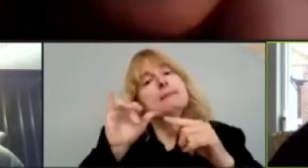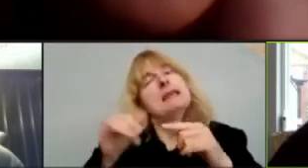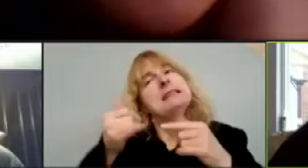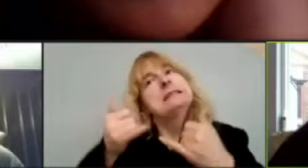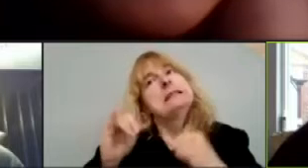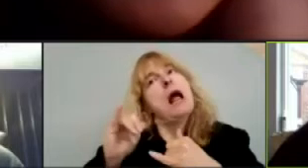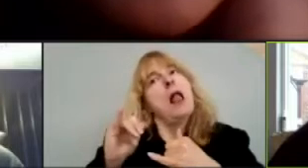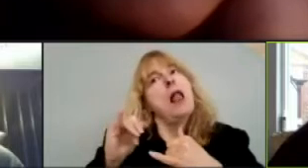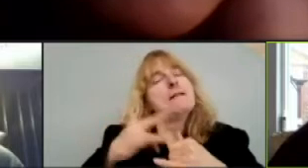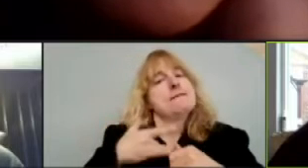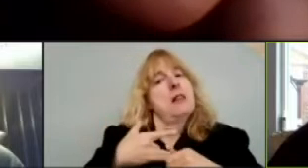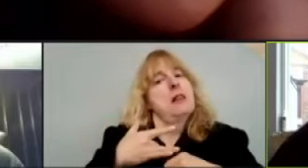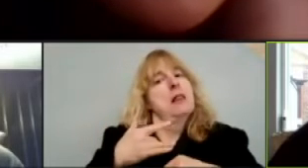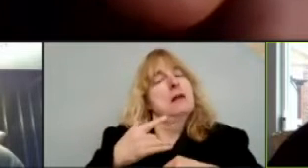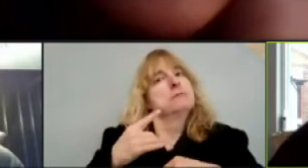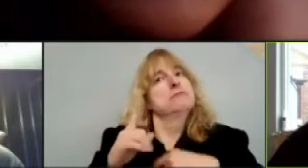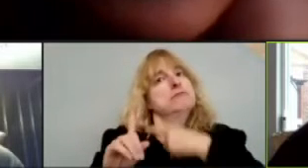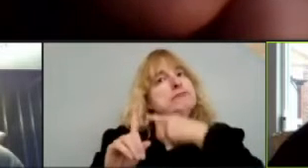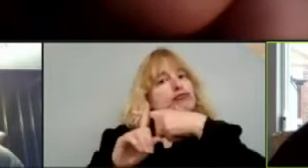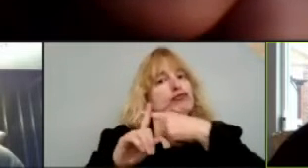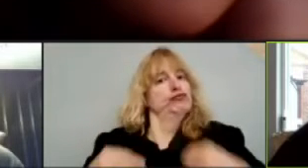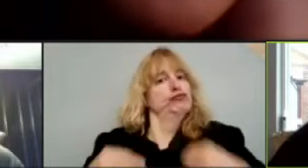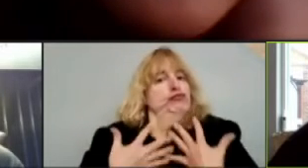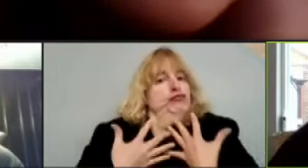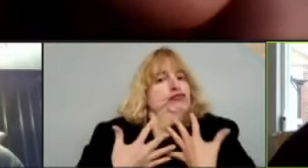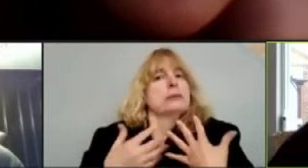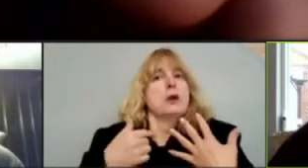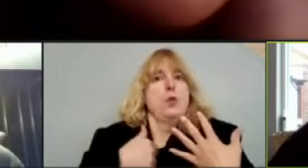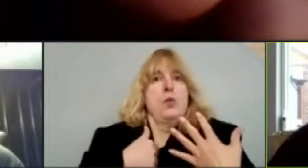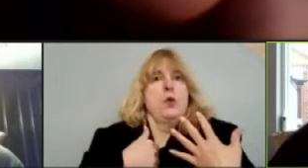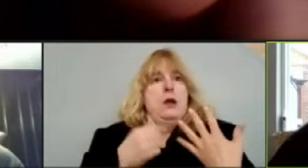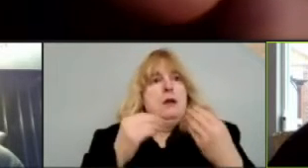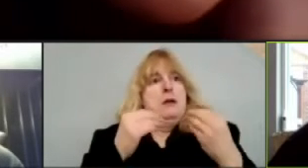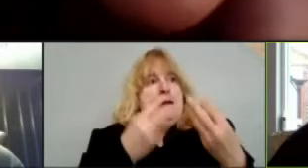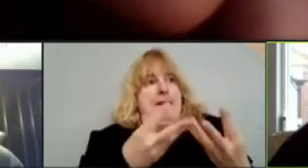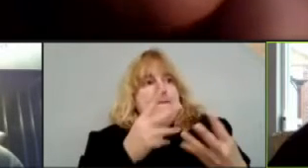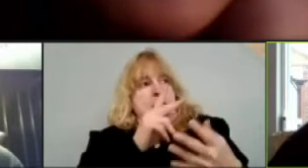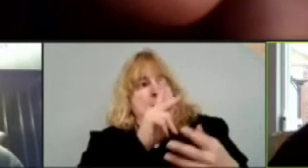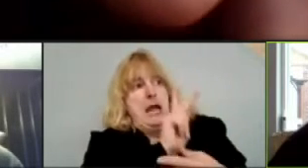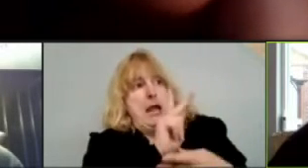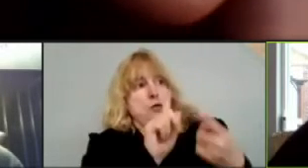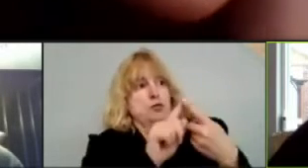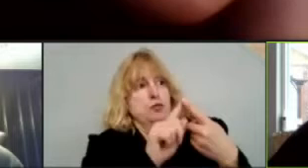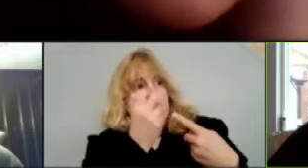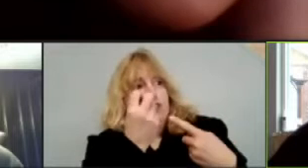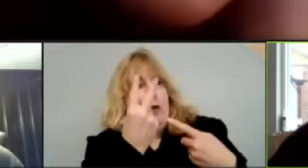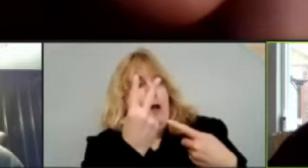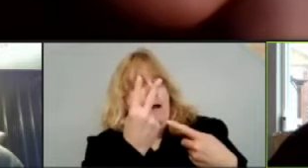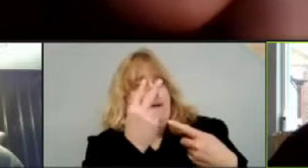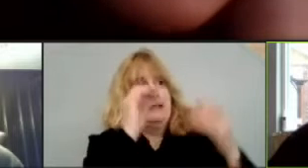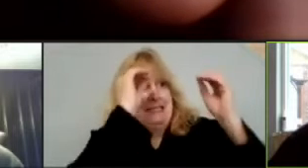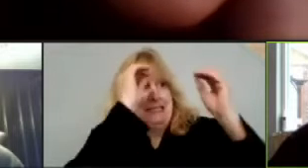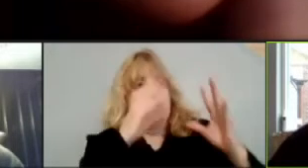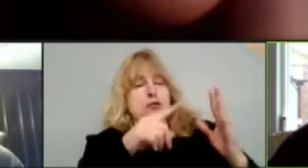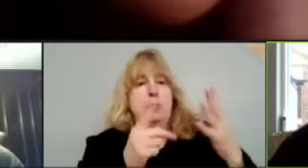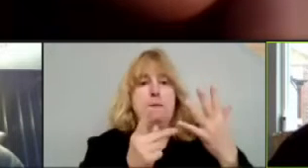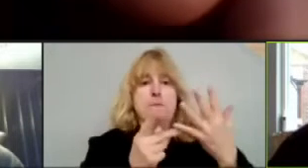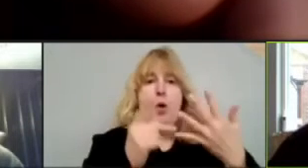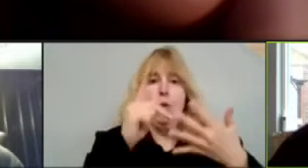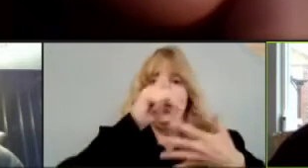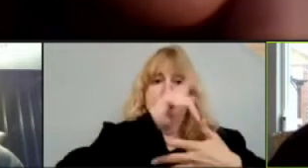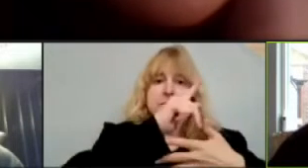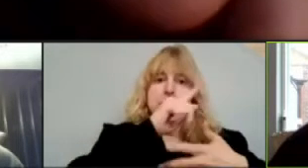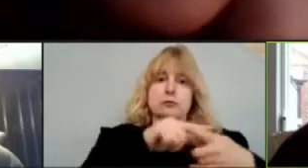we're prioritizing teachers K-12 as part of the initial groups to get the vaccine, because it indicates a